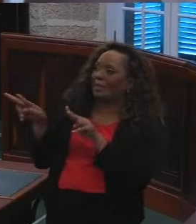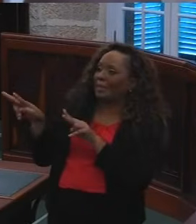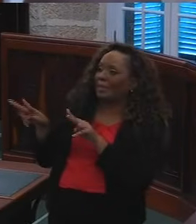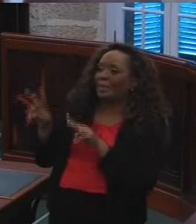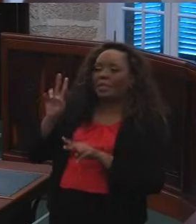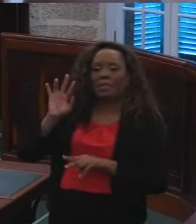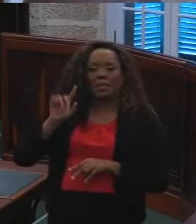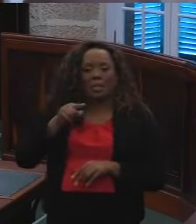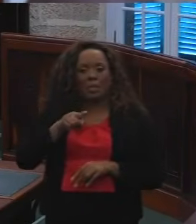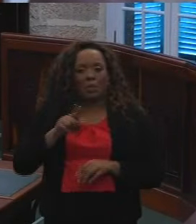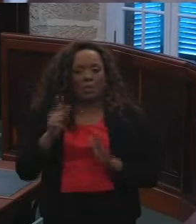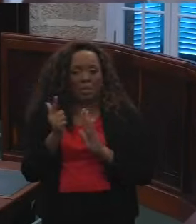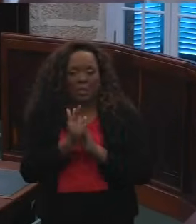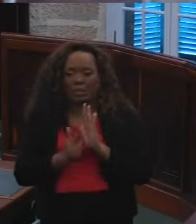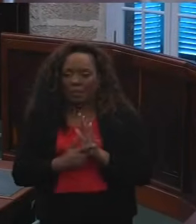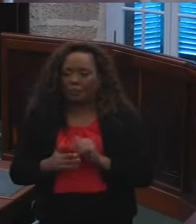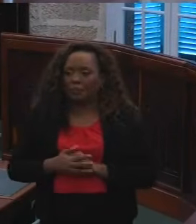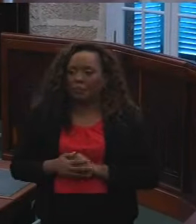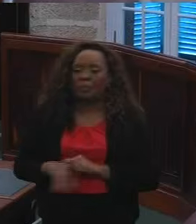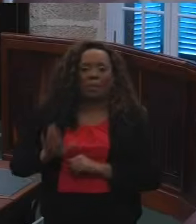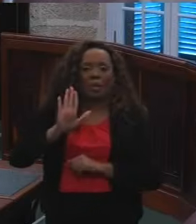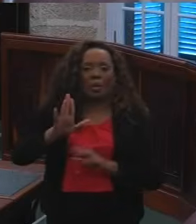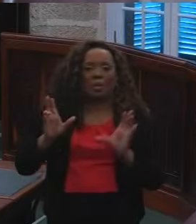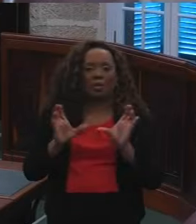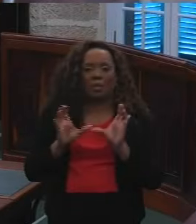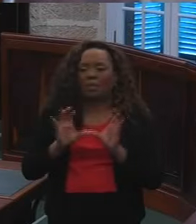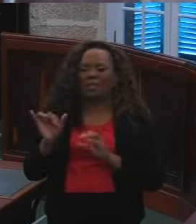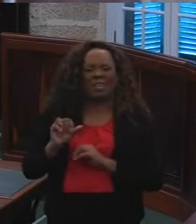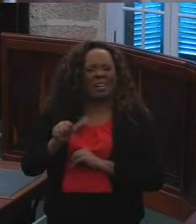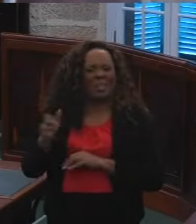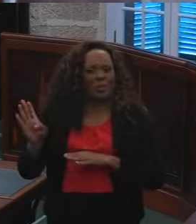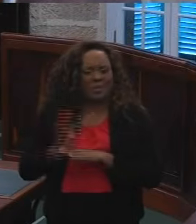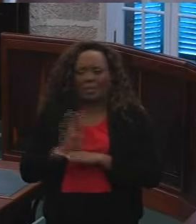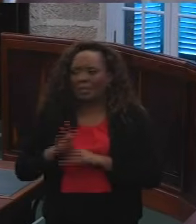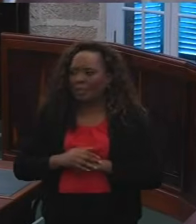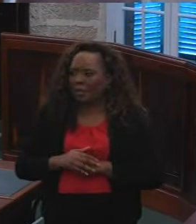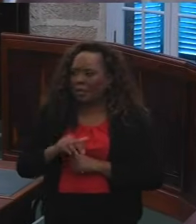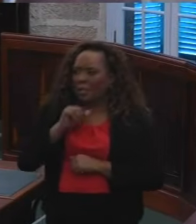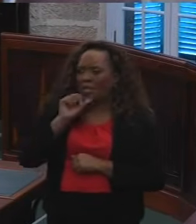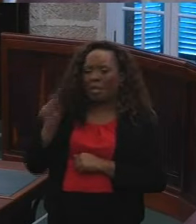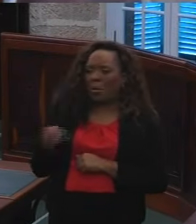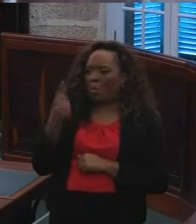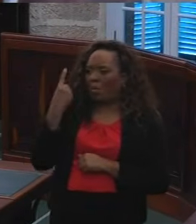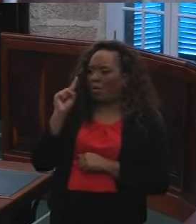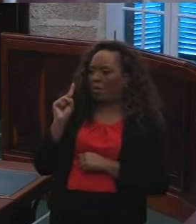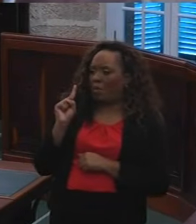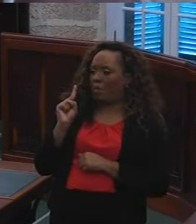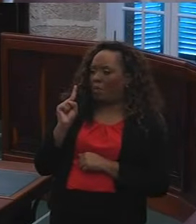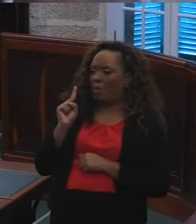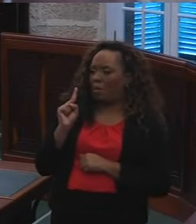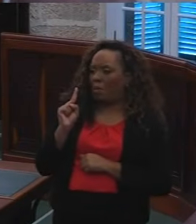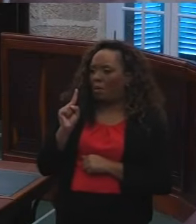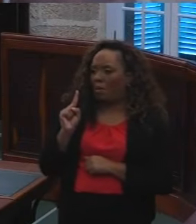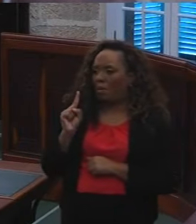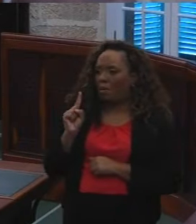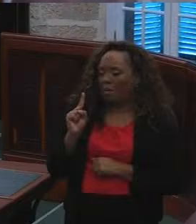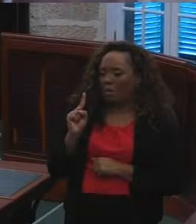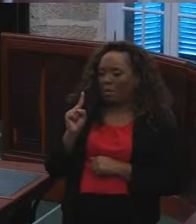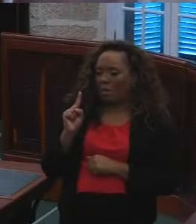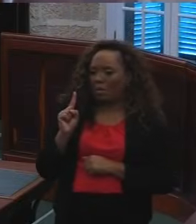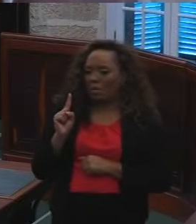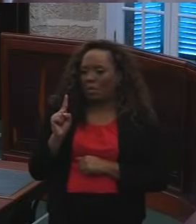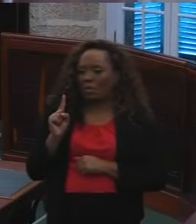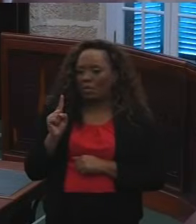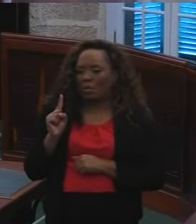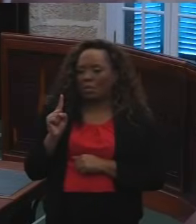must have the certificate like all other businesses, because this is not only for a residential facility. I think this is across Barbados,